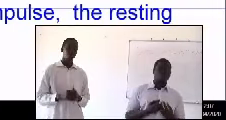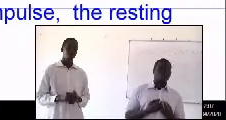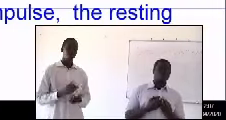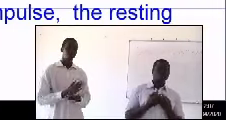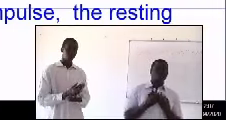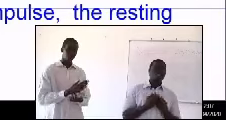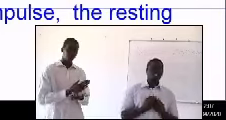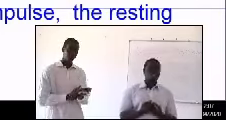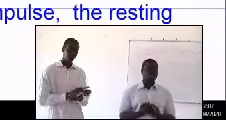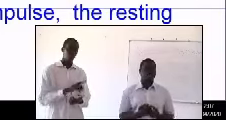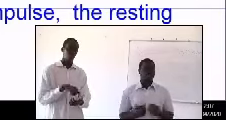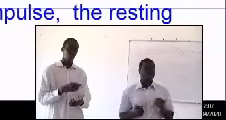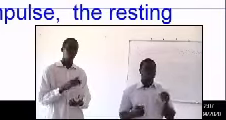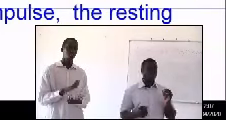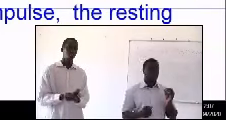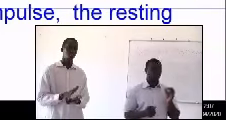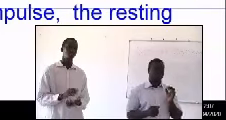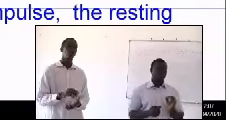The repulsion phases, we says